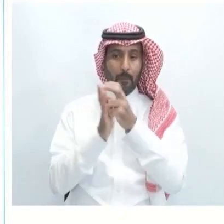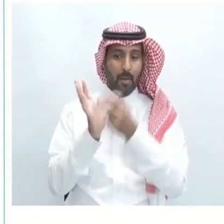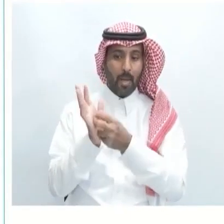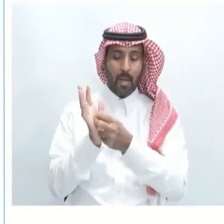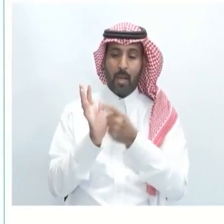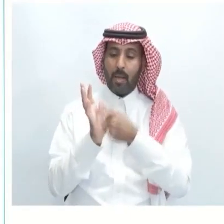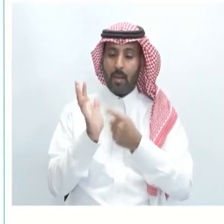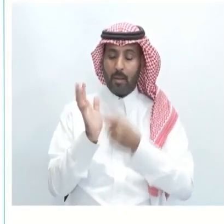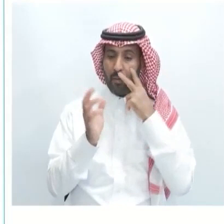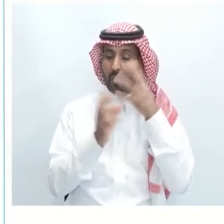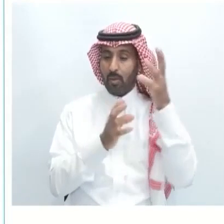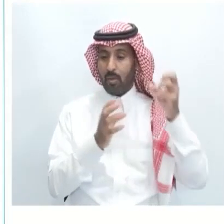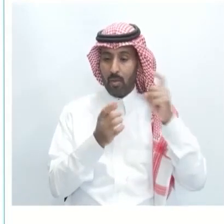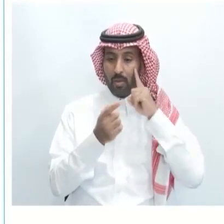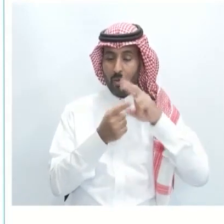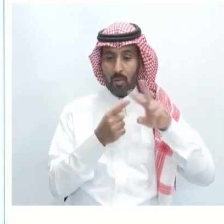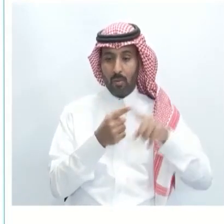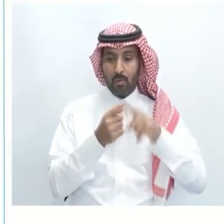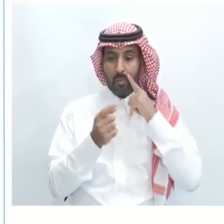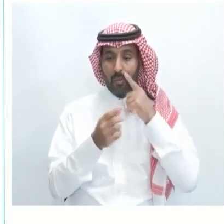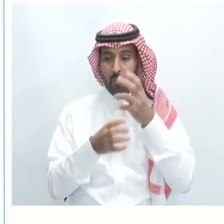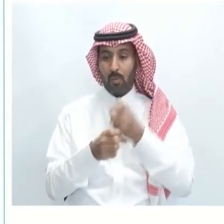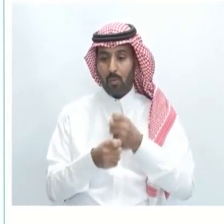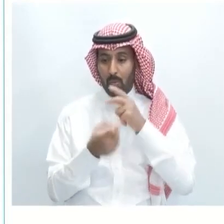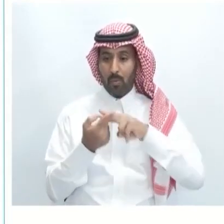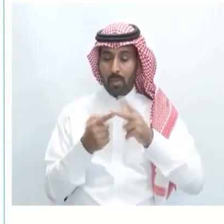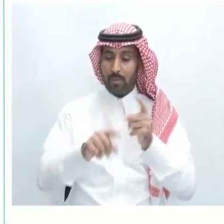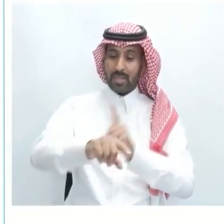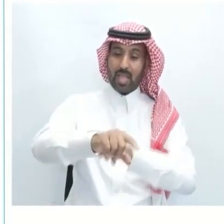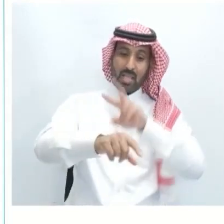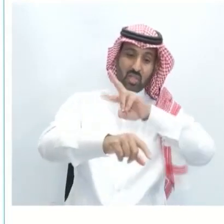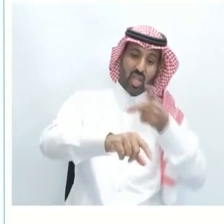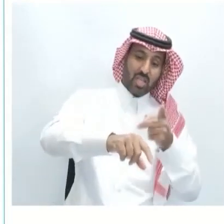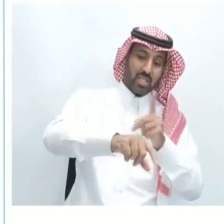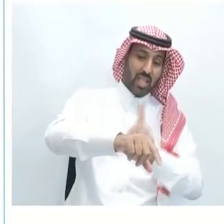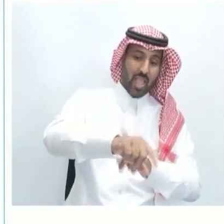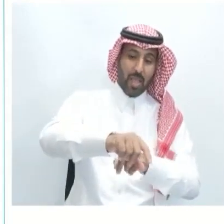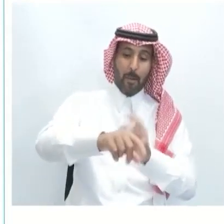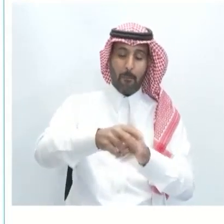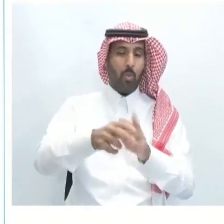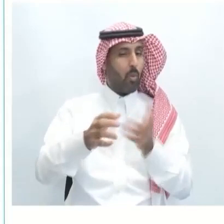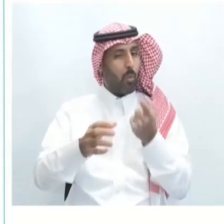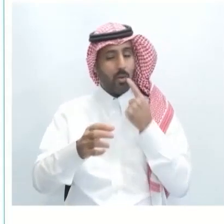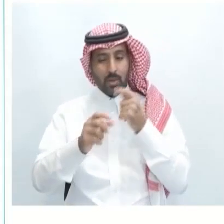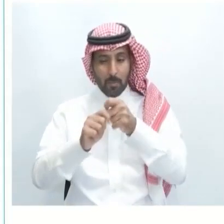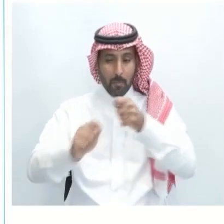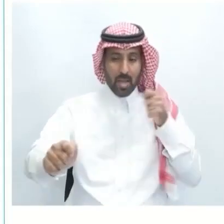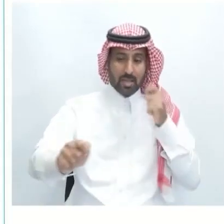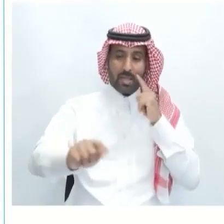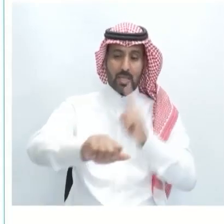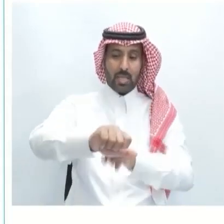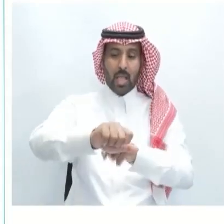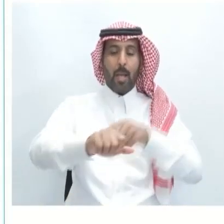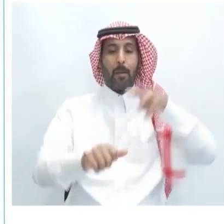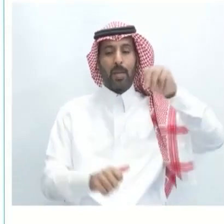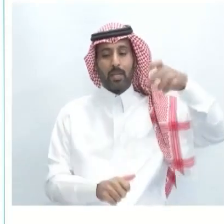that evening, it was announced that Australia would be converting to metric time. It was explained that under metric time, There would be